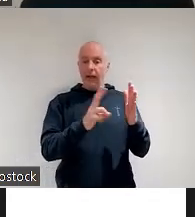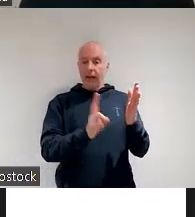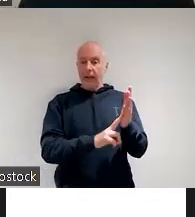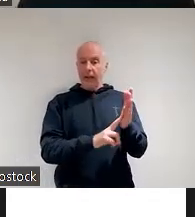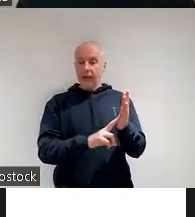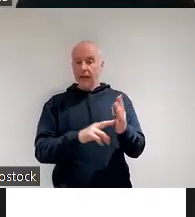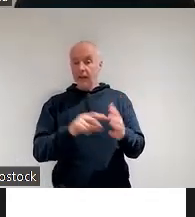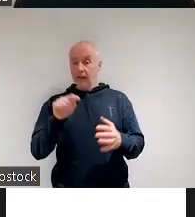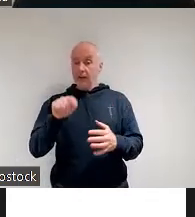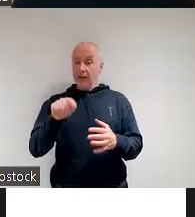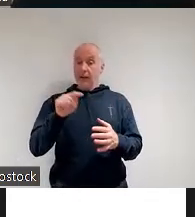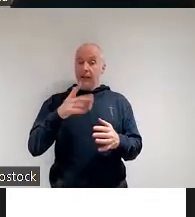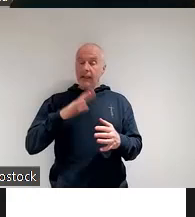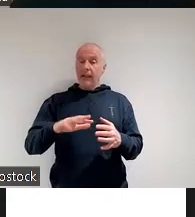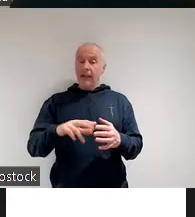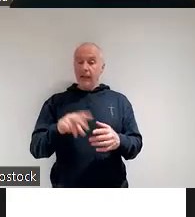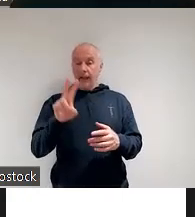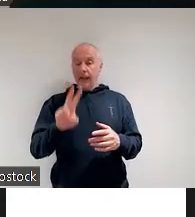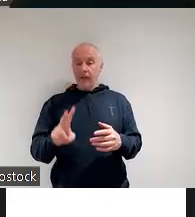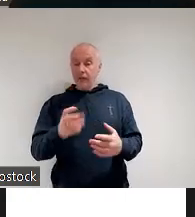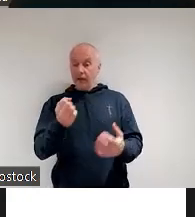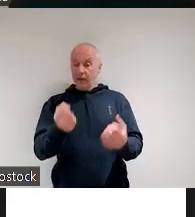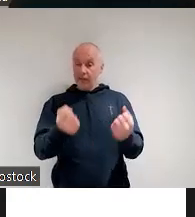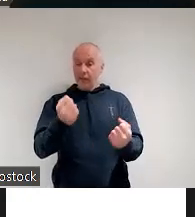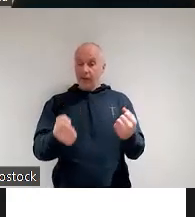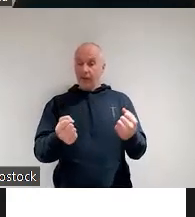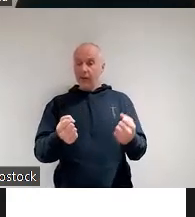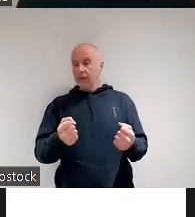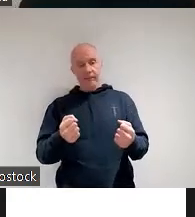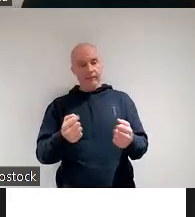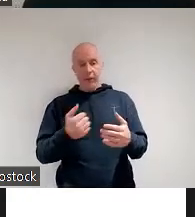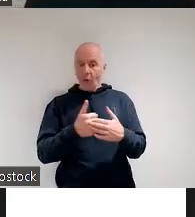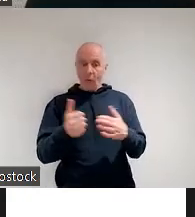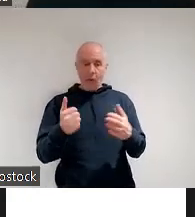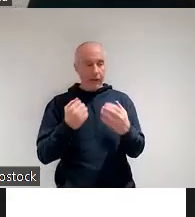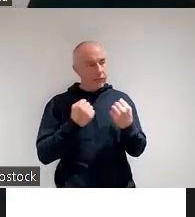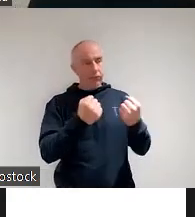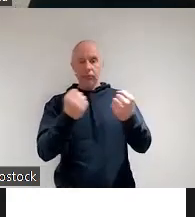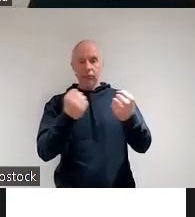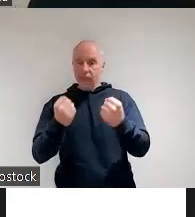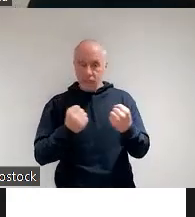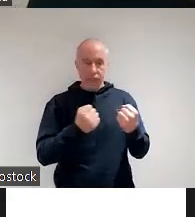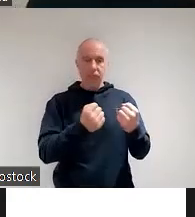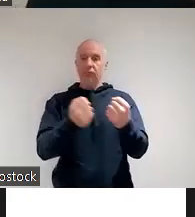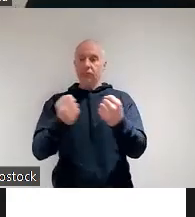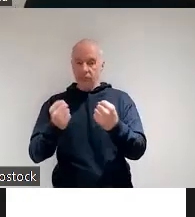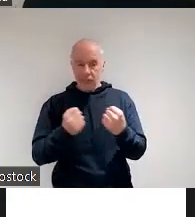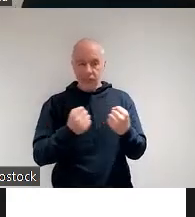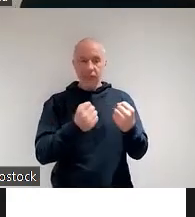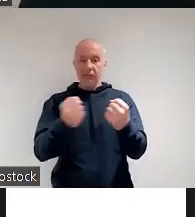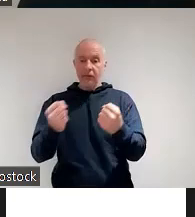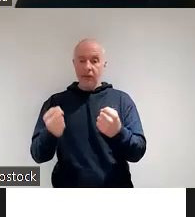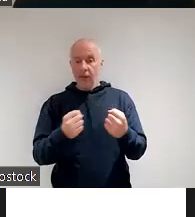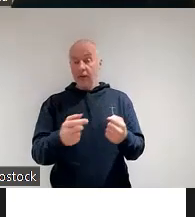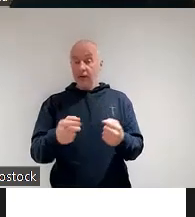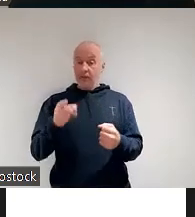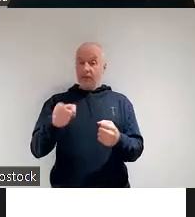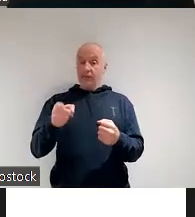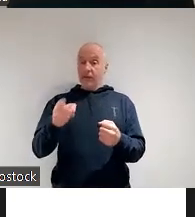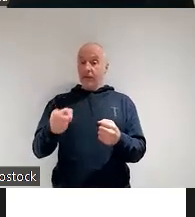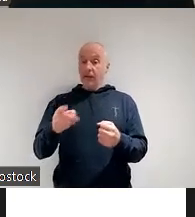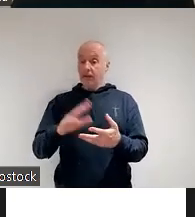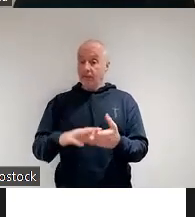as well because they are constantly on the road, and they are actually one of the major vehicle groups which create quite a lot